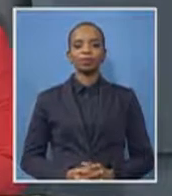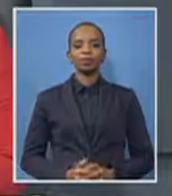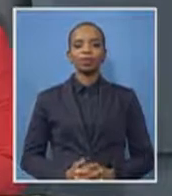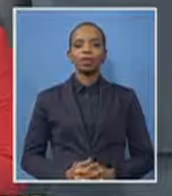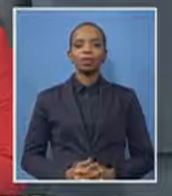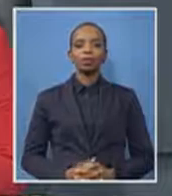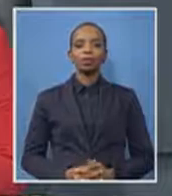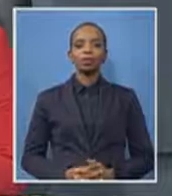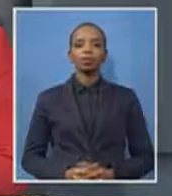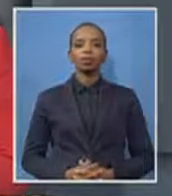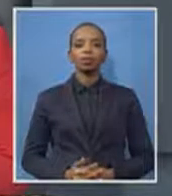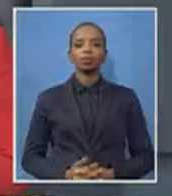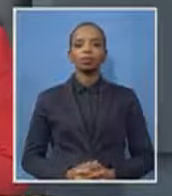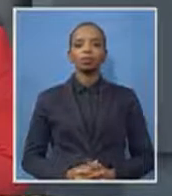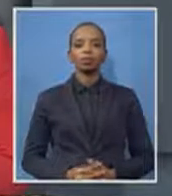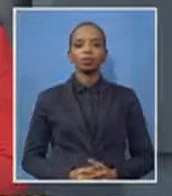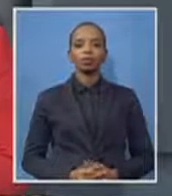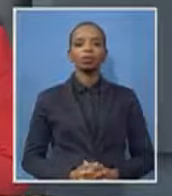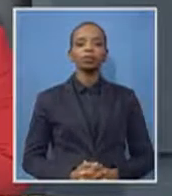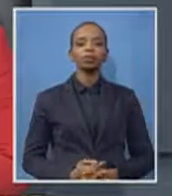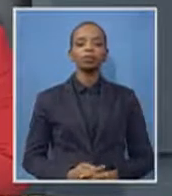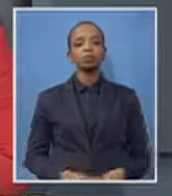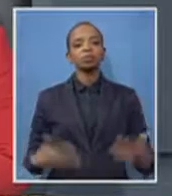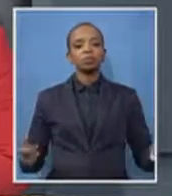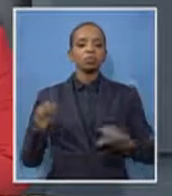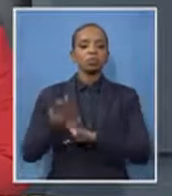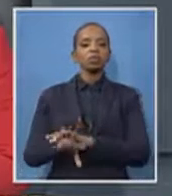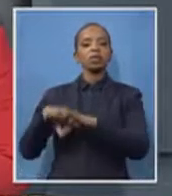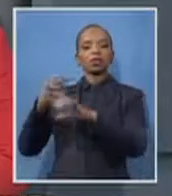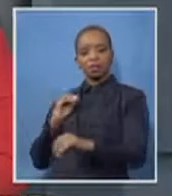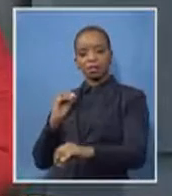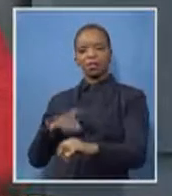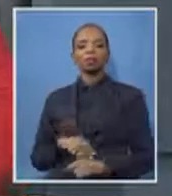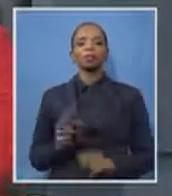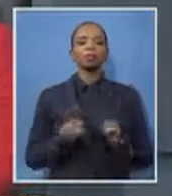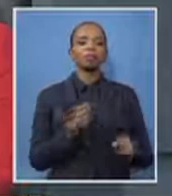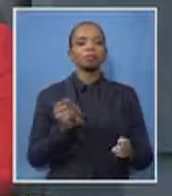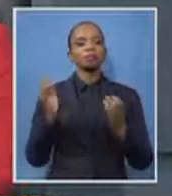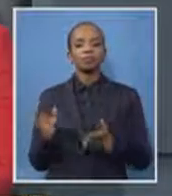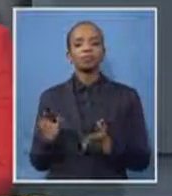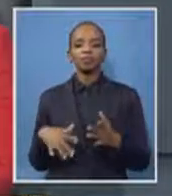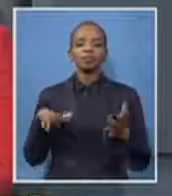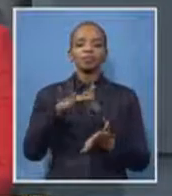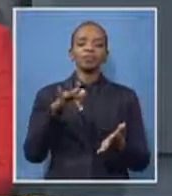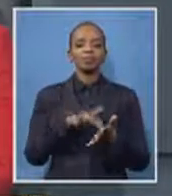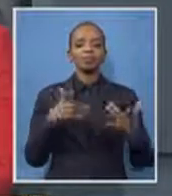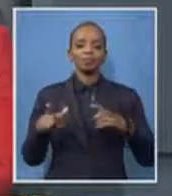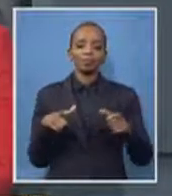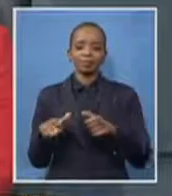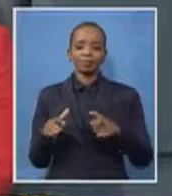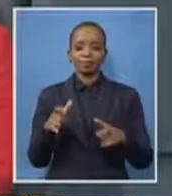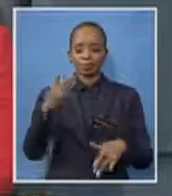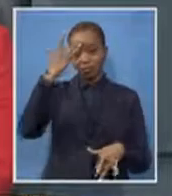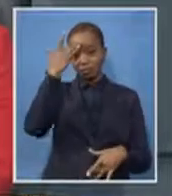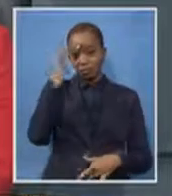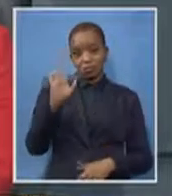We're coming out of that Center for Disease Control media press briefing, and we'll try to go